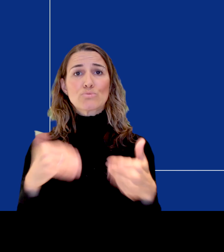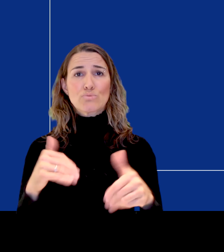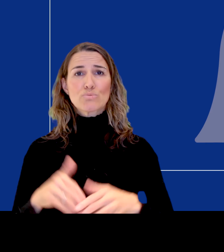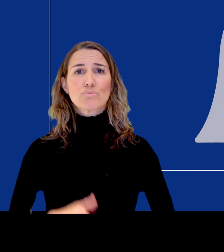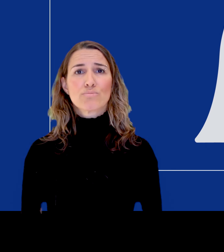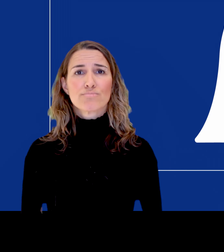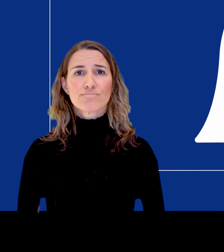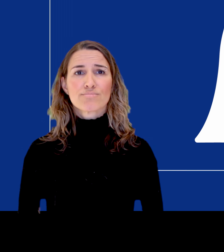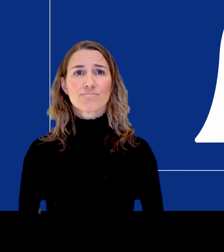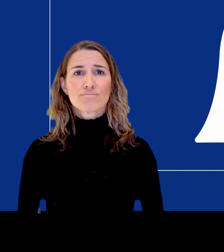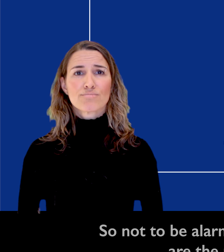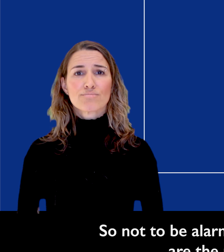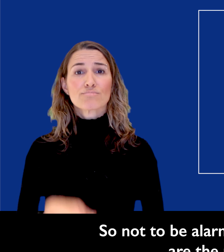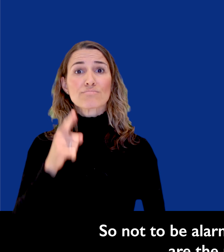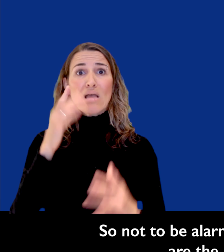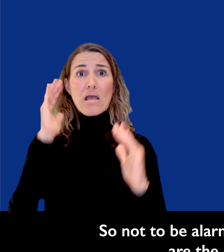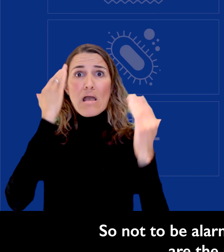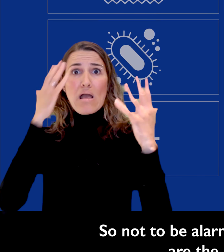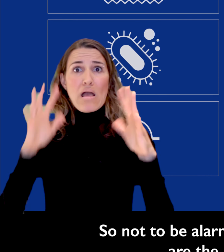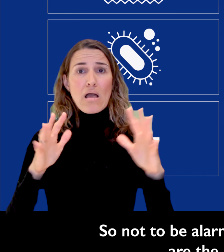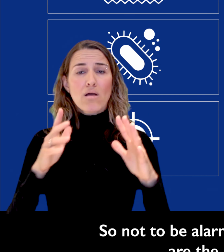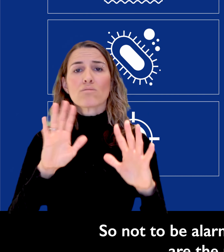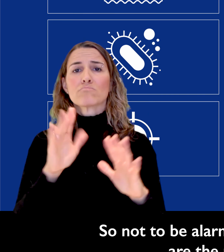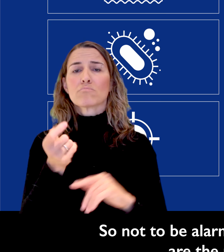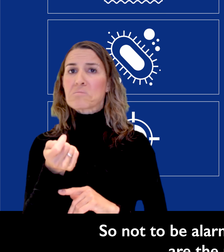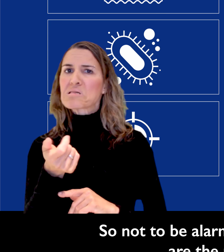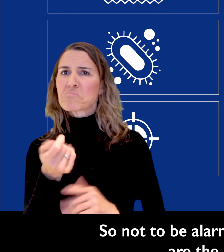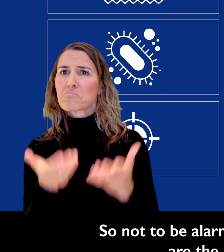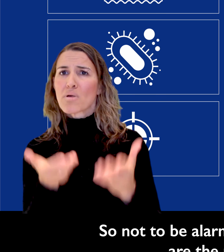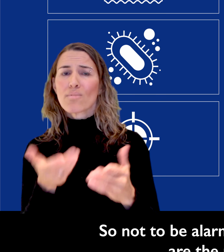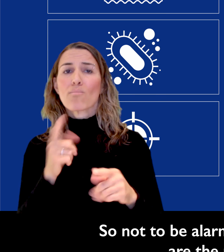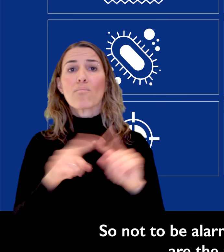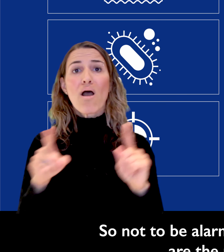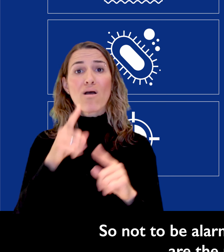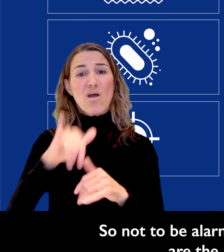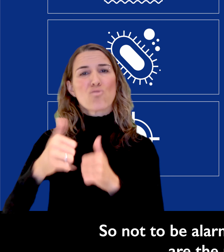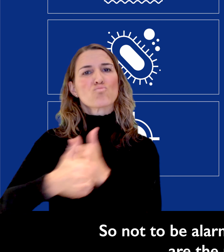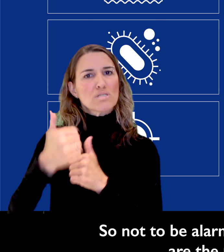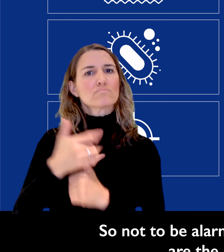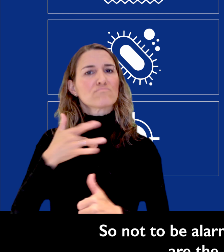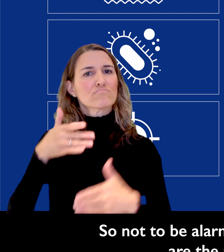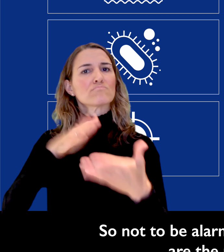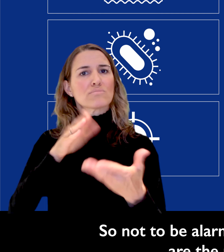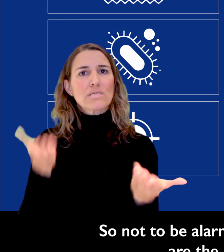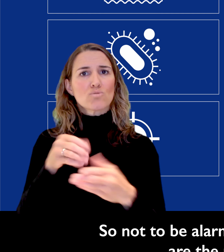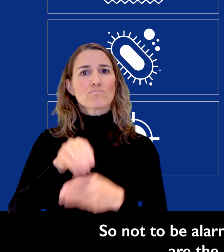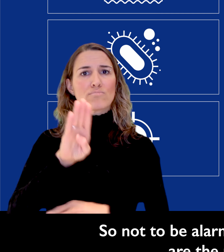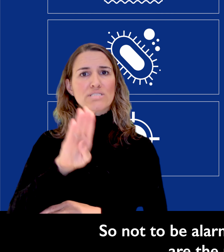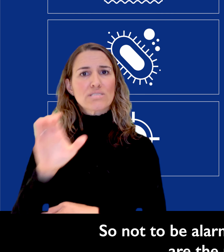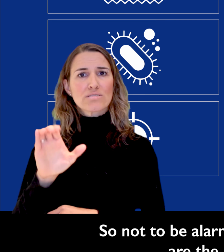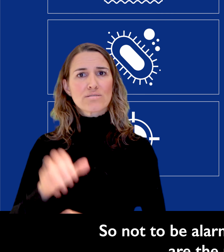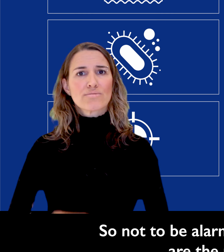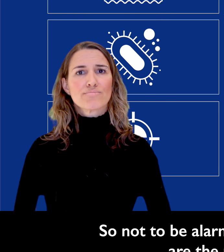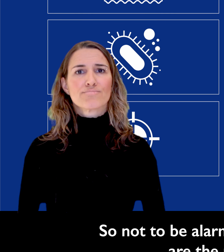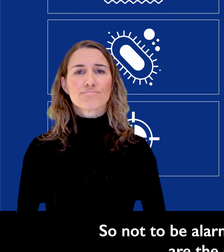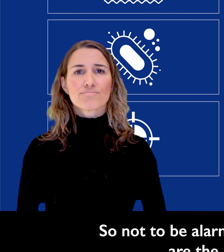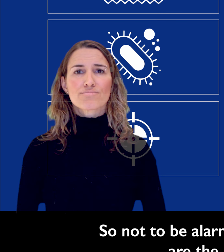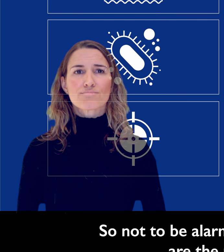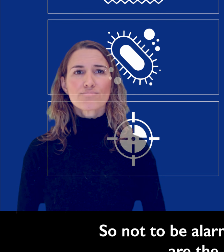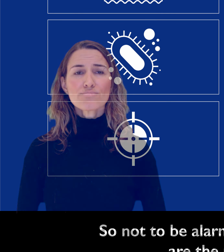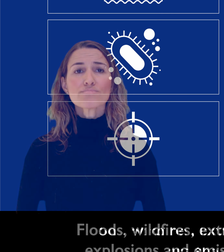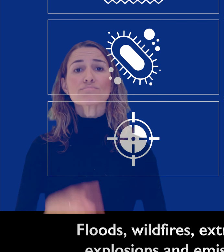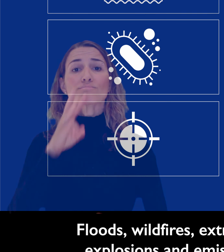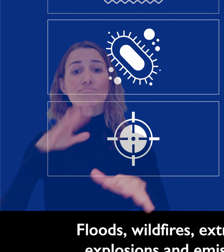BC. So not to be alarming, or maybe just a little bit, but those are the risks we face in British